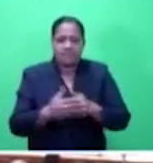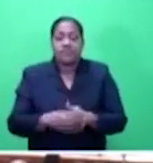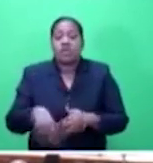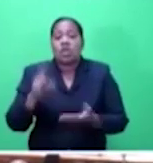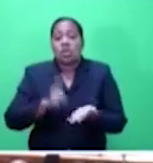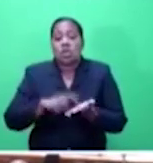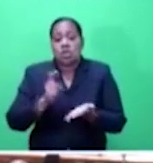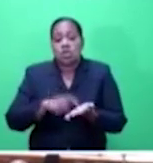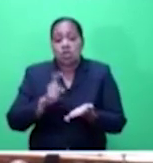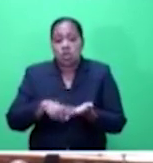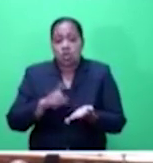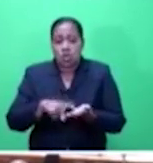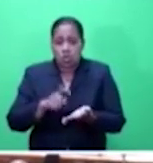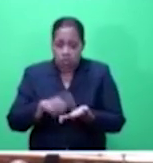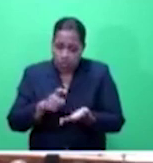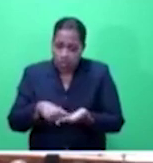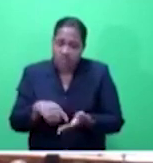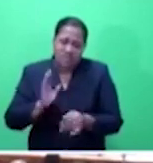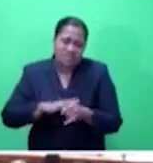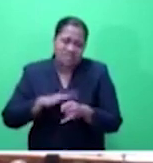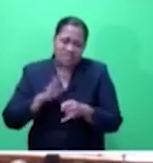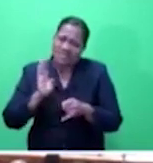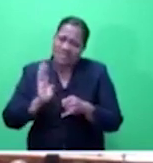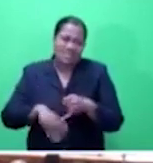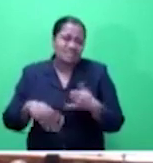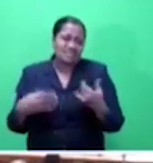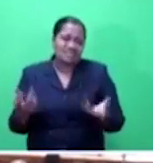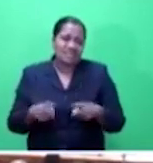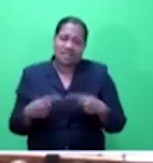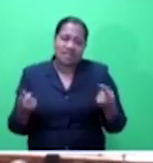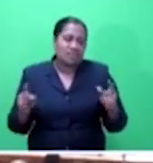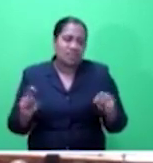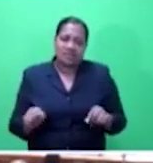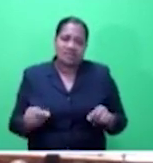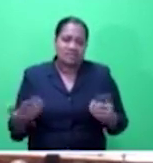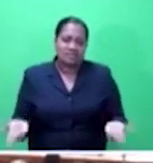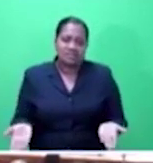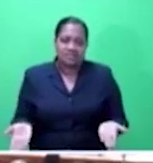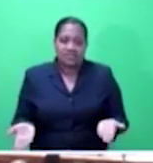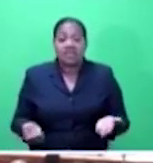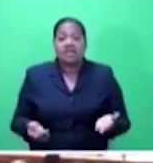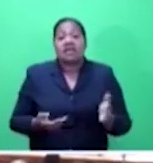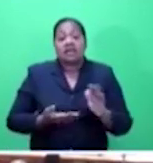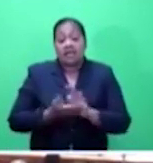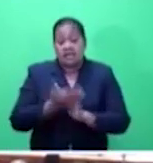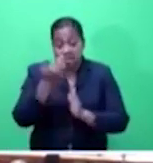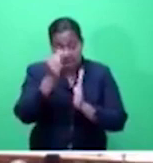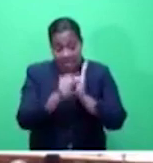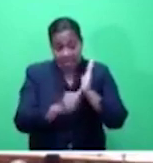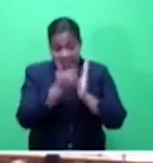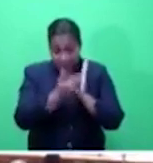affected Fijians and businesses need on their plate. Under the Consumer Credit Act, Section 66, hire purchase